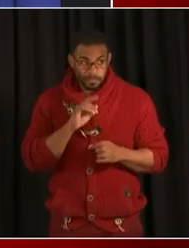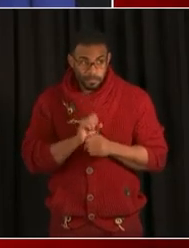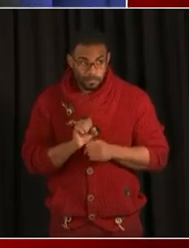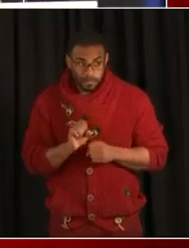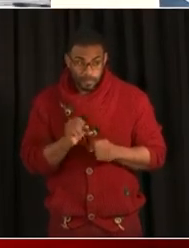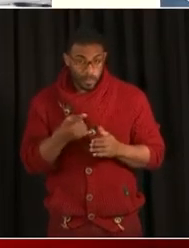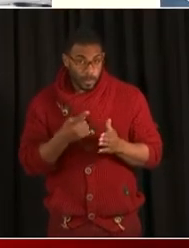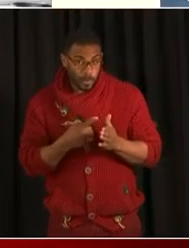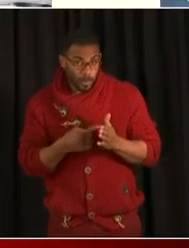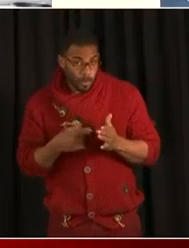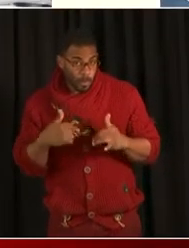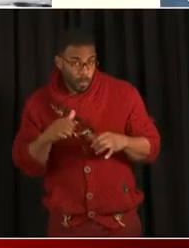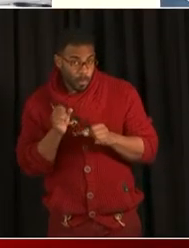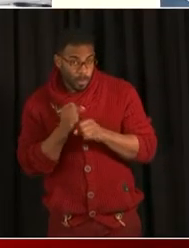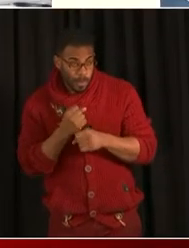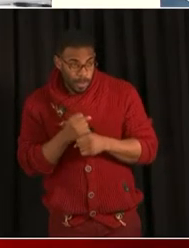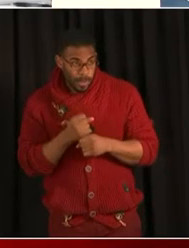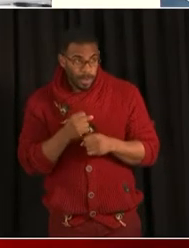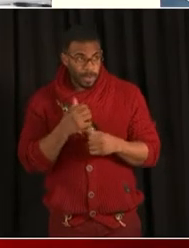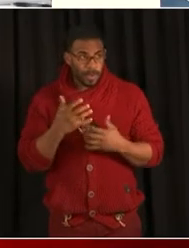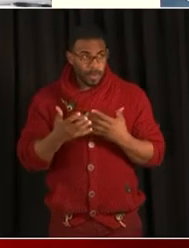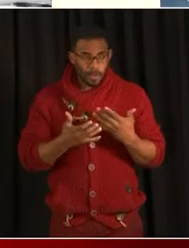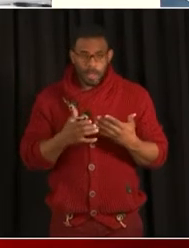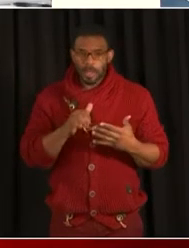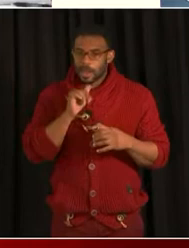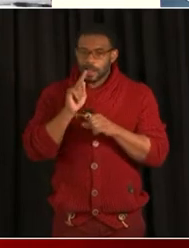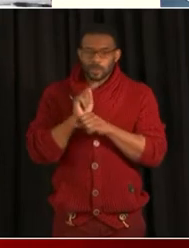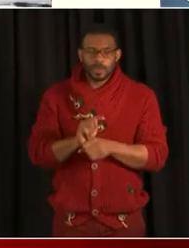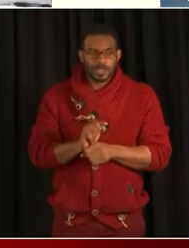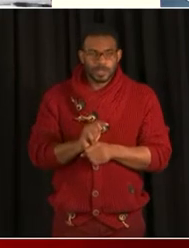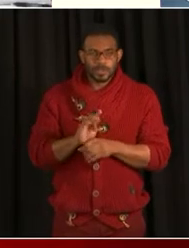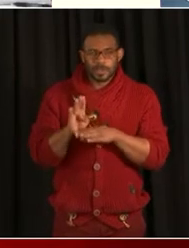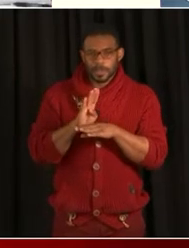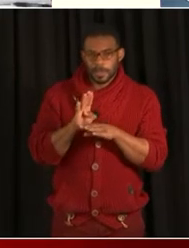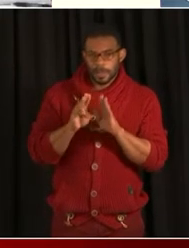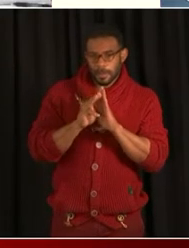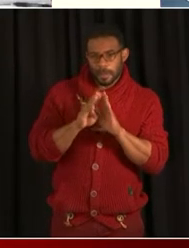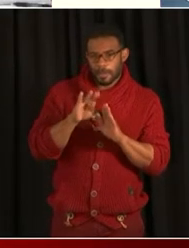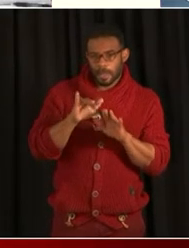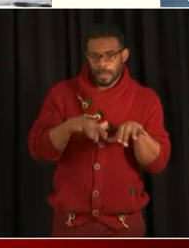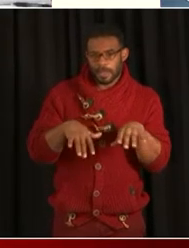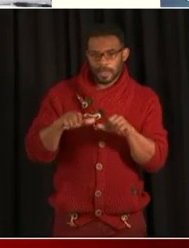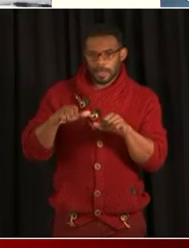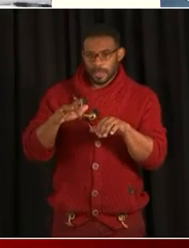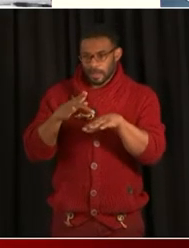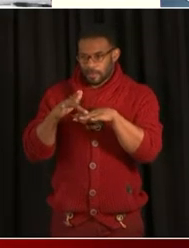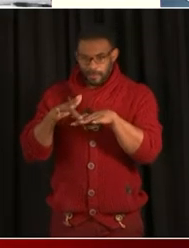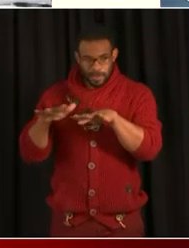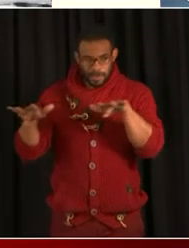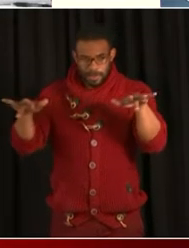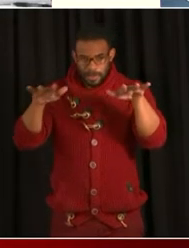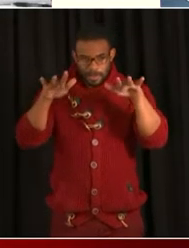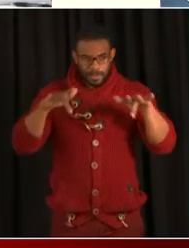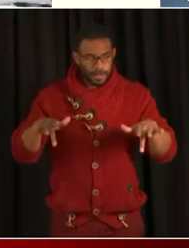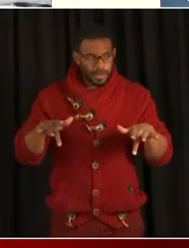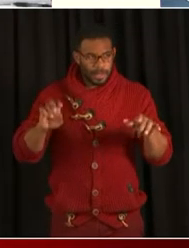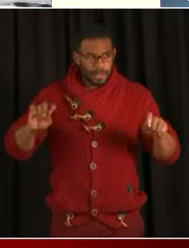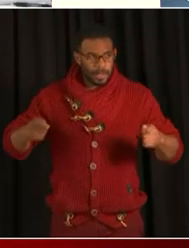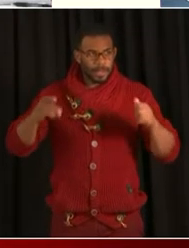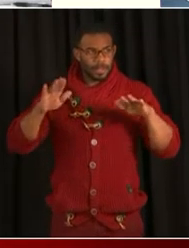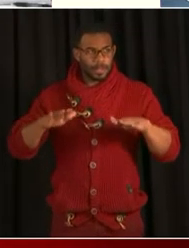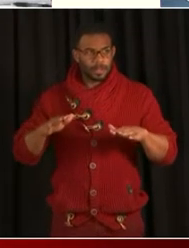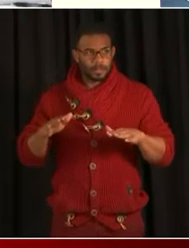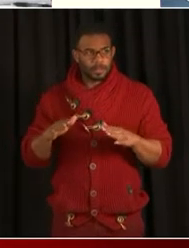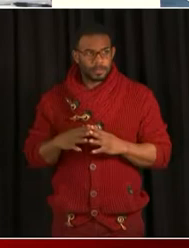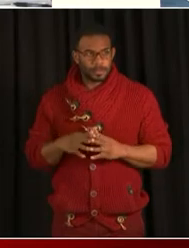Actually, what we've created was a non-traditional business model by taking vacant, dilapidated spaces and